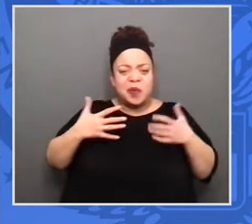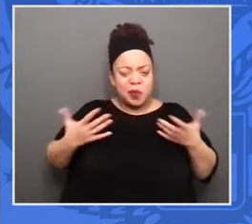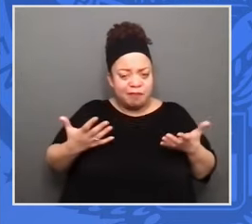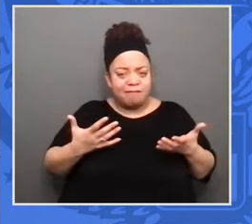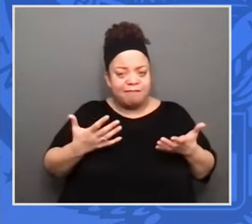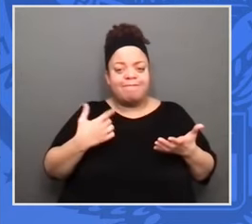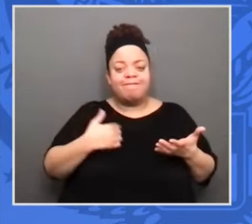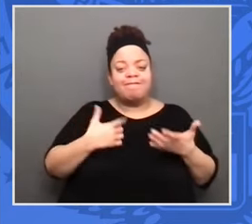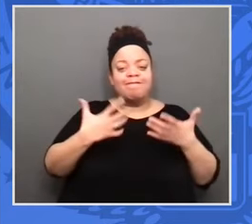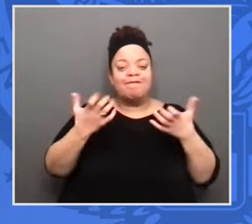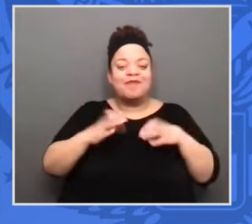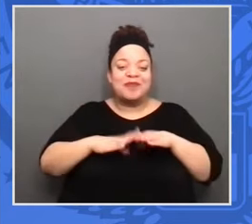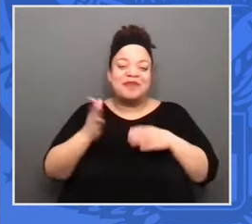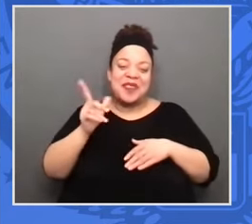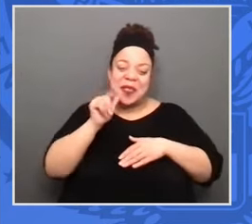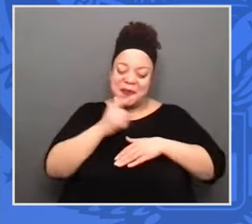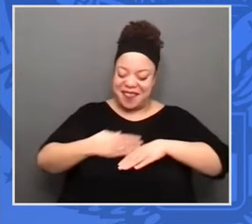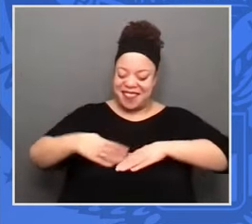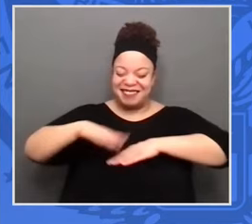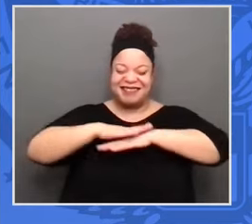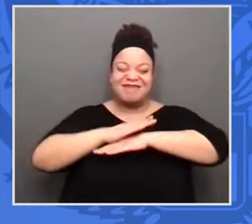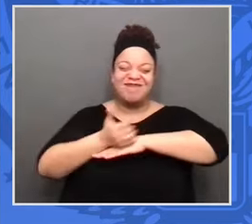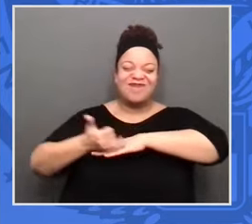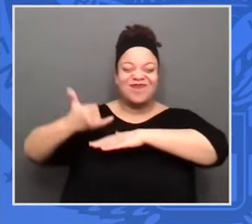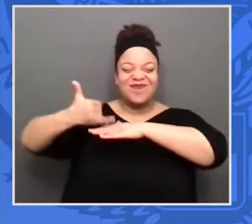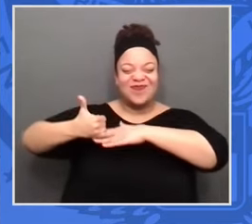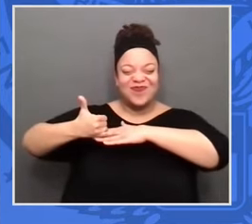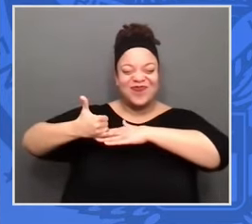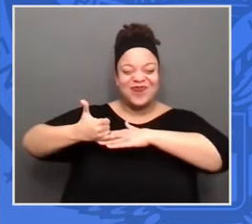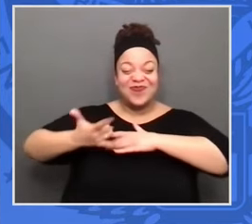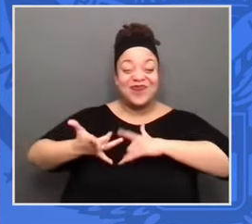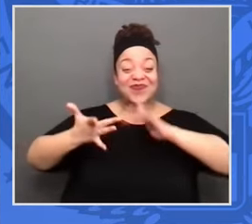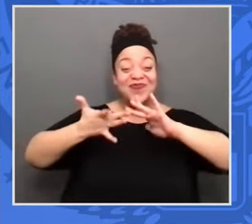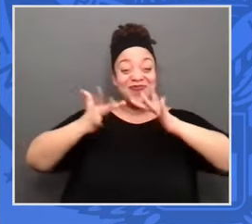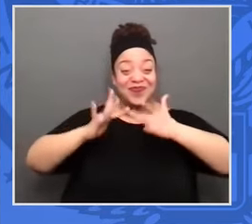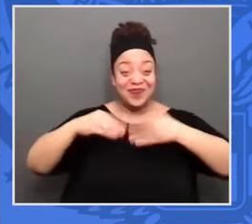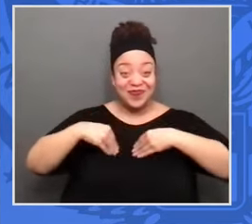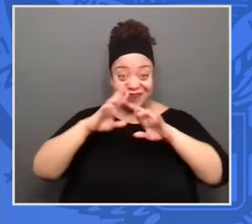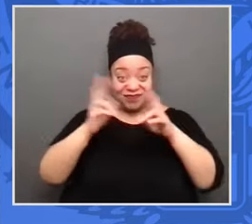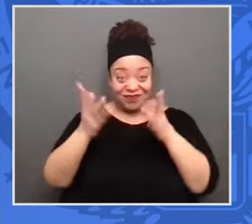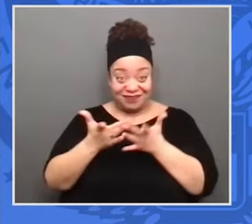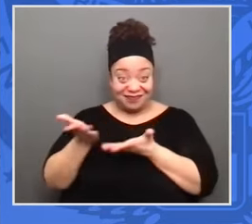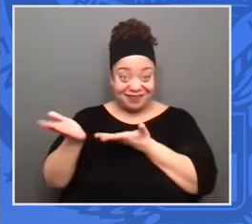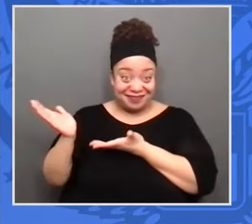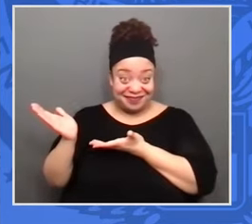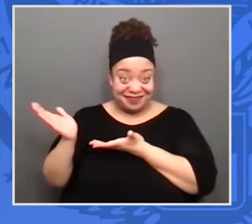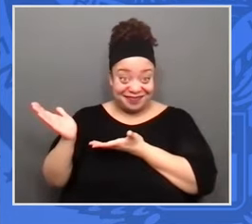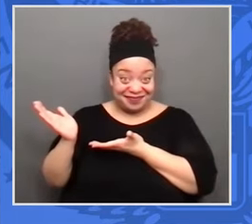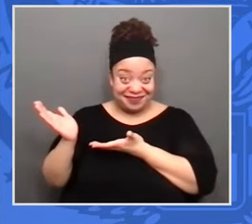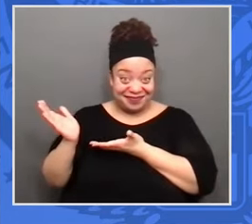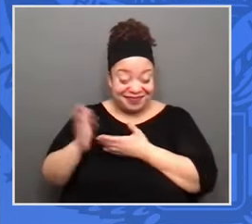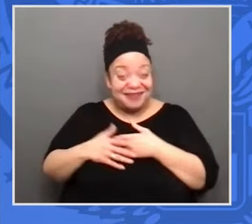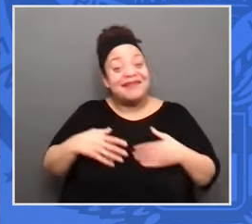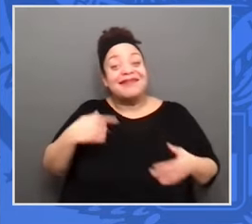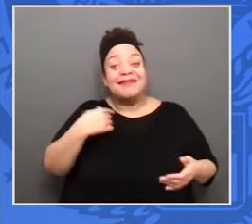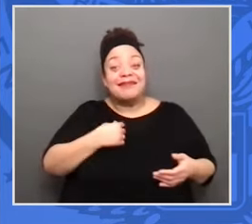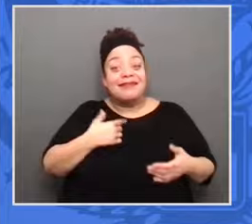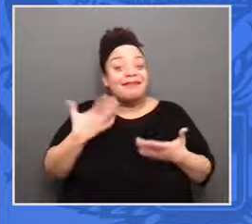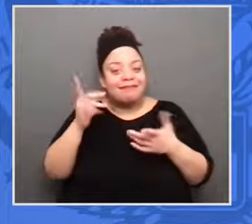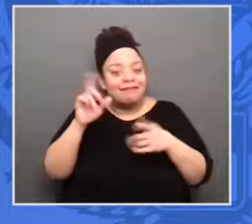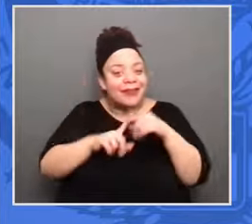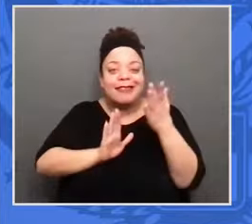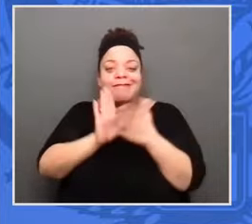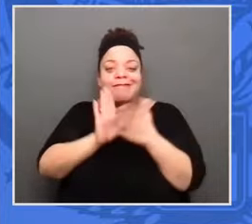raised over $52,000, which means I have to make a lot of lemonade coupons. I'm happy to be one of the many Americans helping